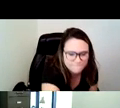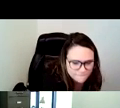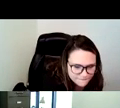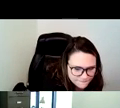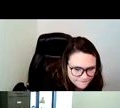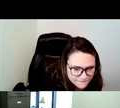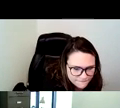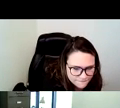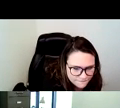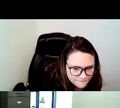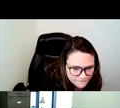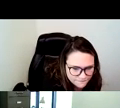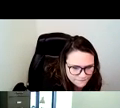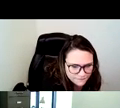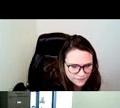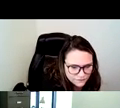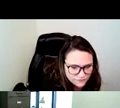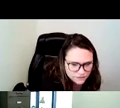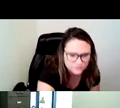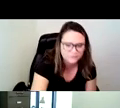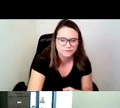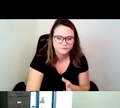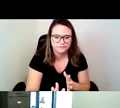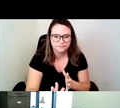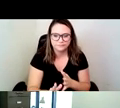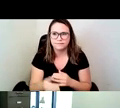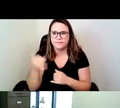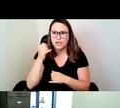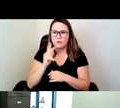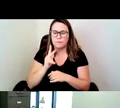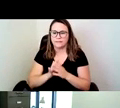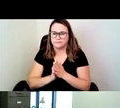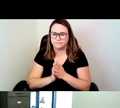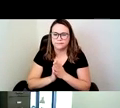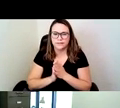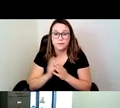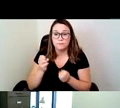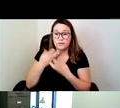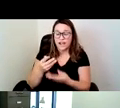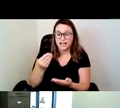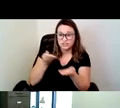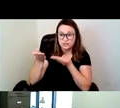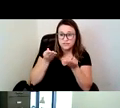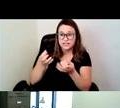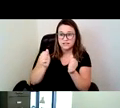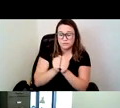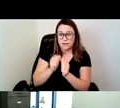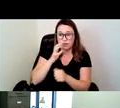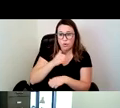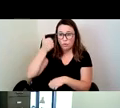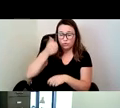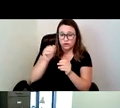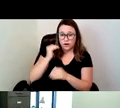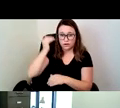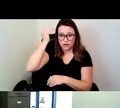Our legendary Neighborhood Advisor Program provides services to older adults to assist them in